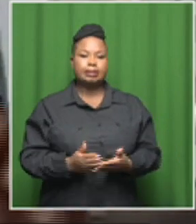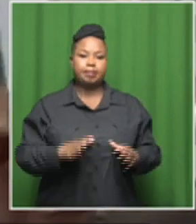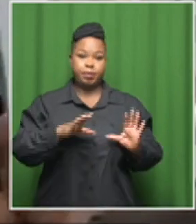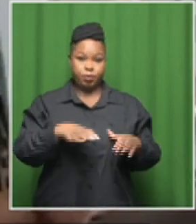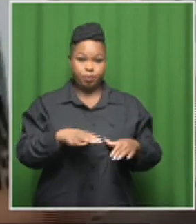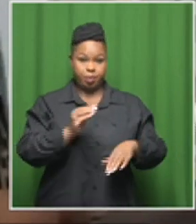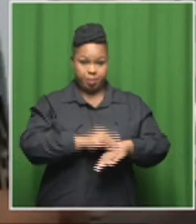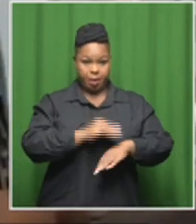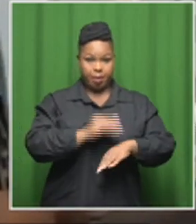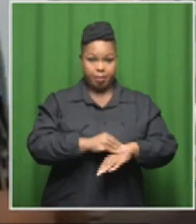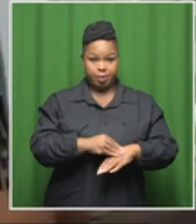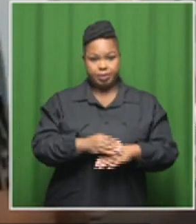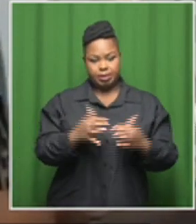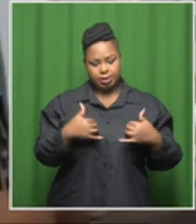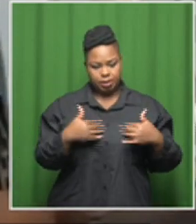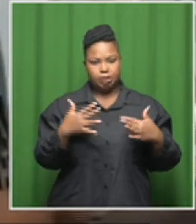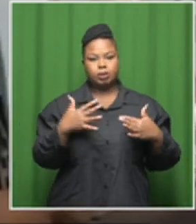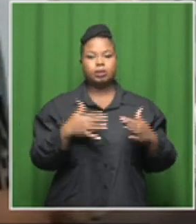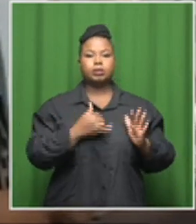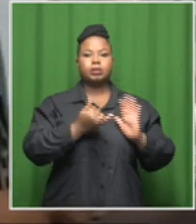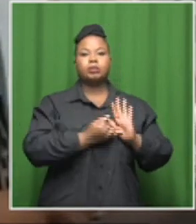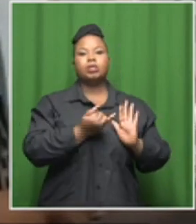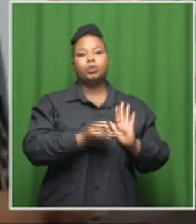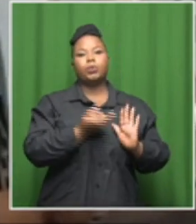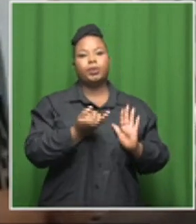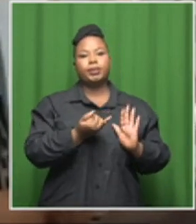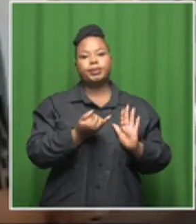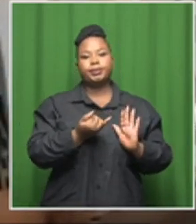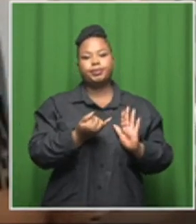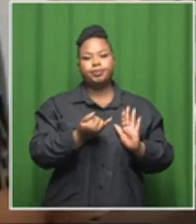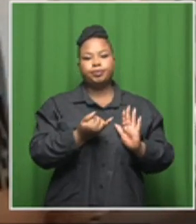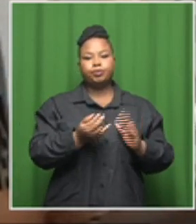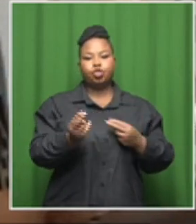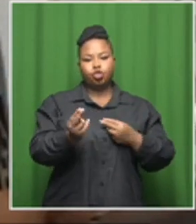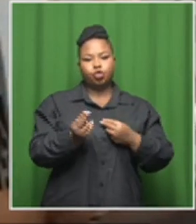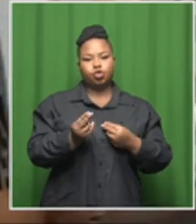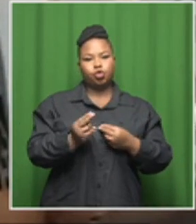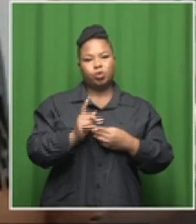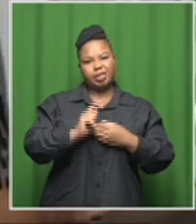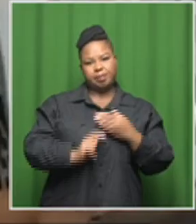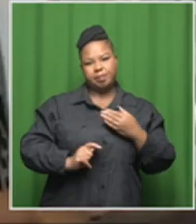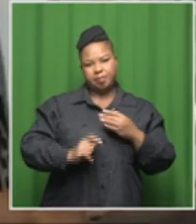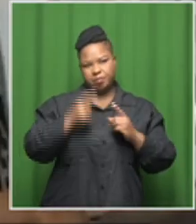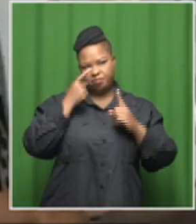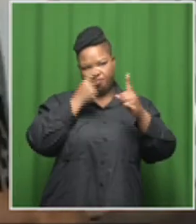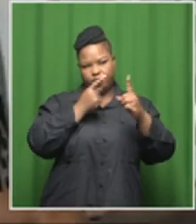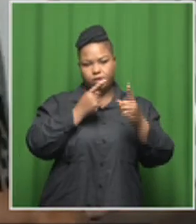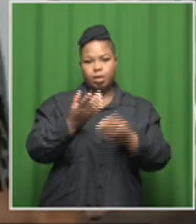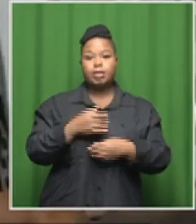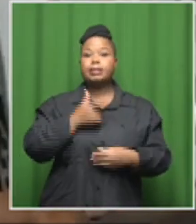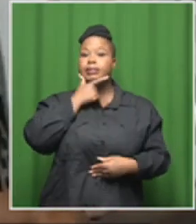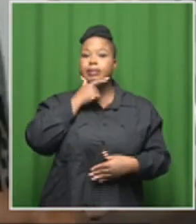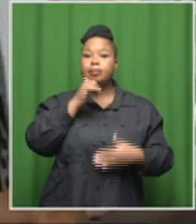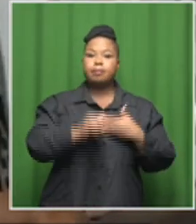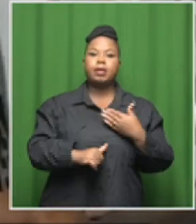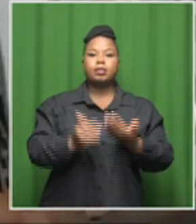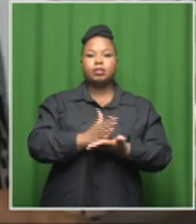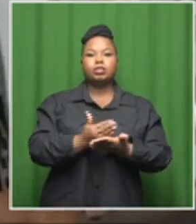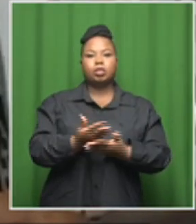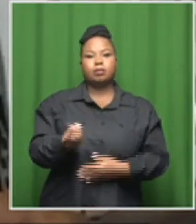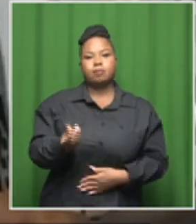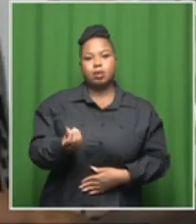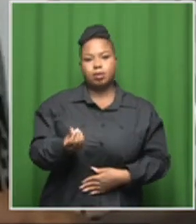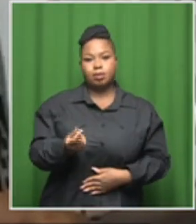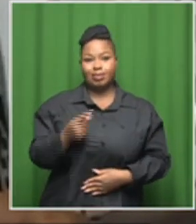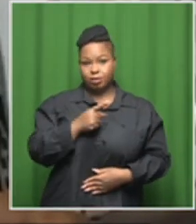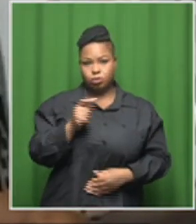that start their operations in January with a short-term objective of sharing the money in December. These are the